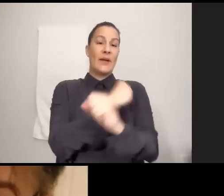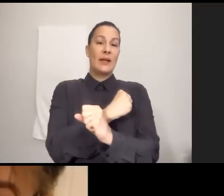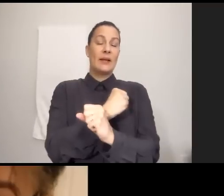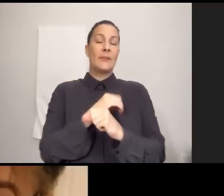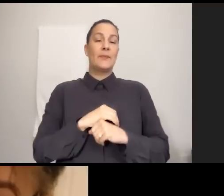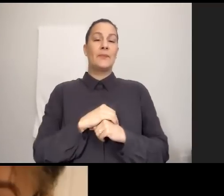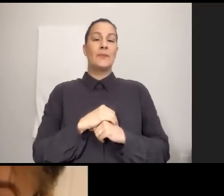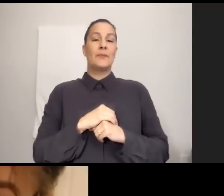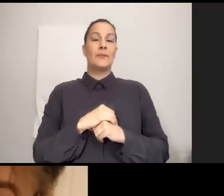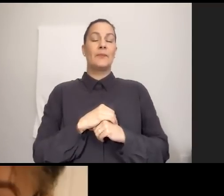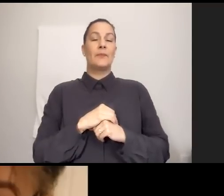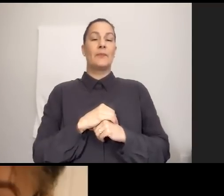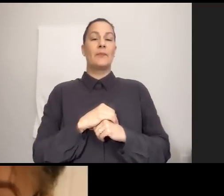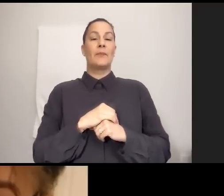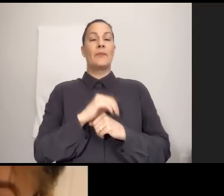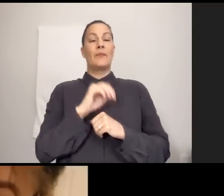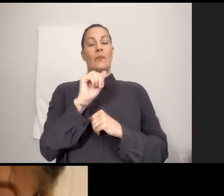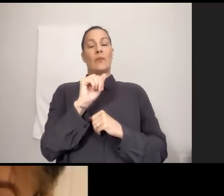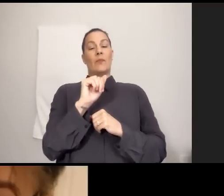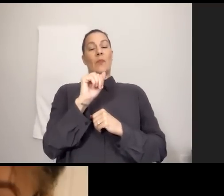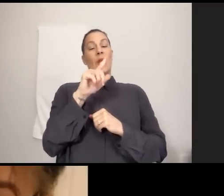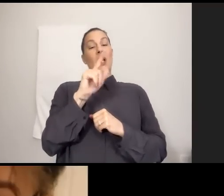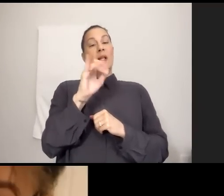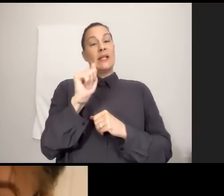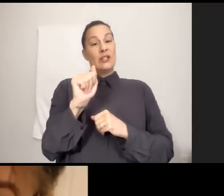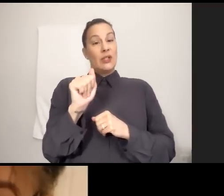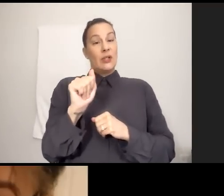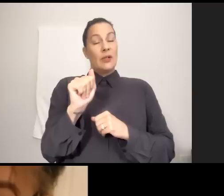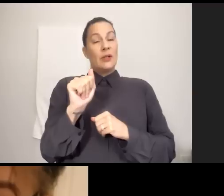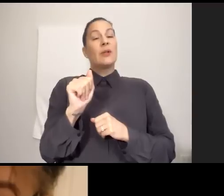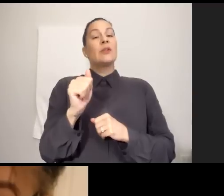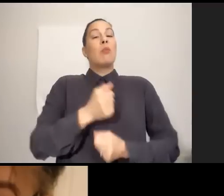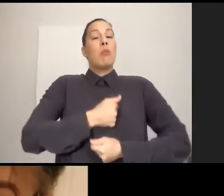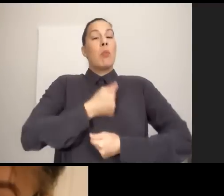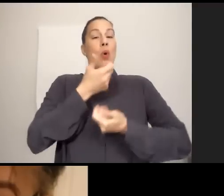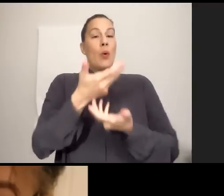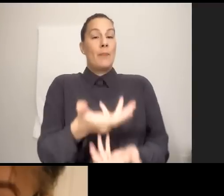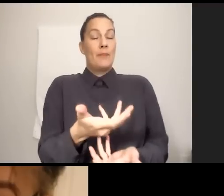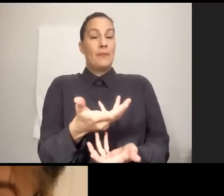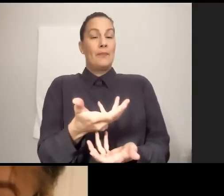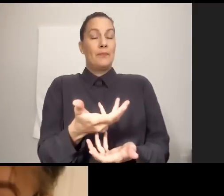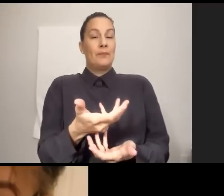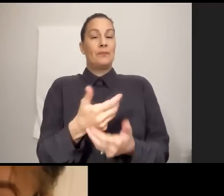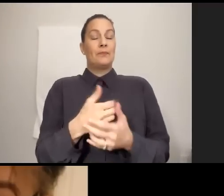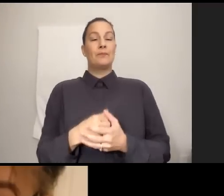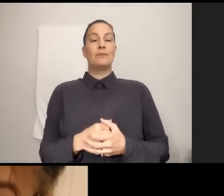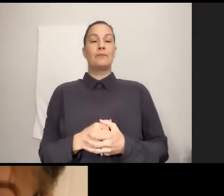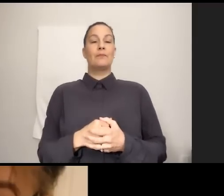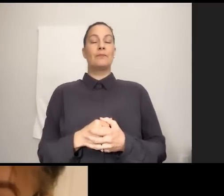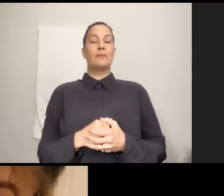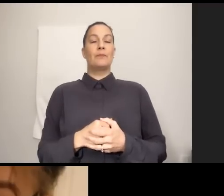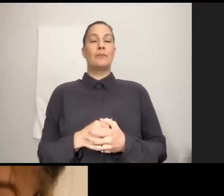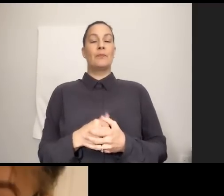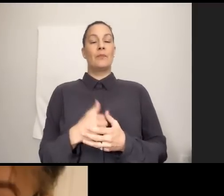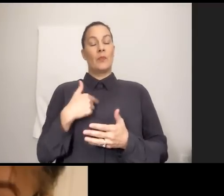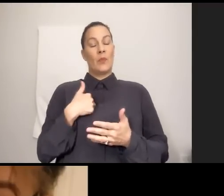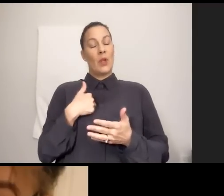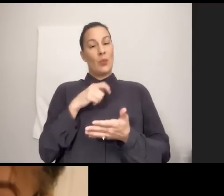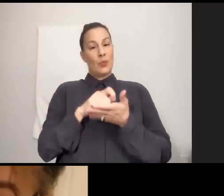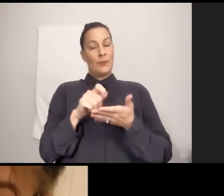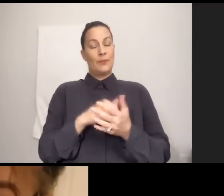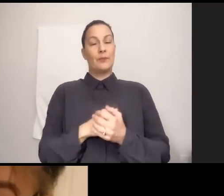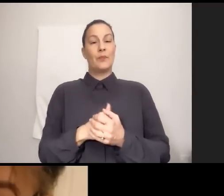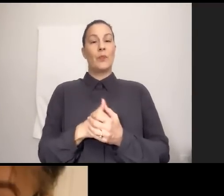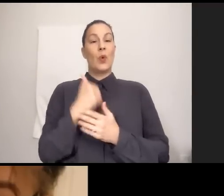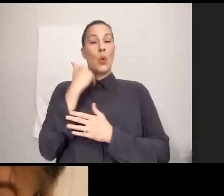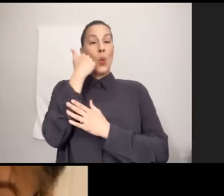This is from Alicia's introduction to her poem. I wrote this piece, she begins. Whore,